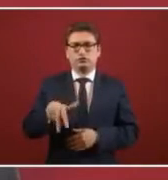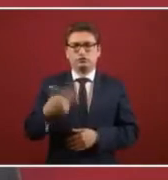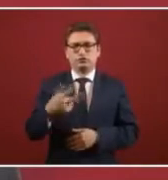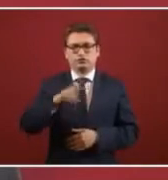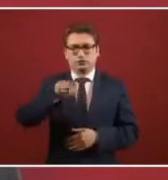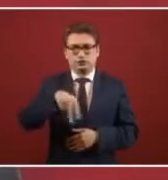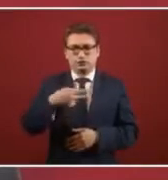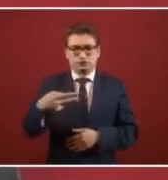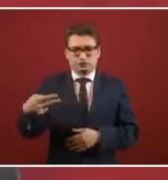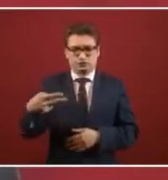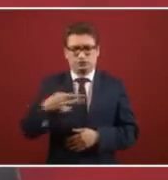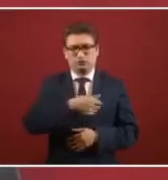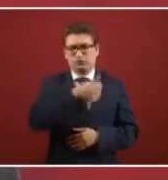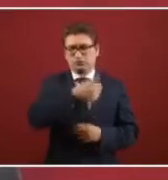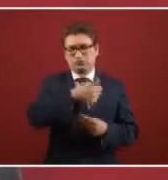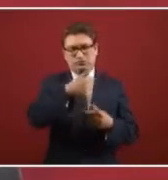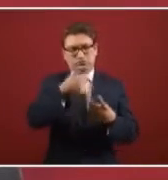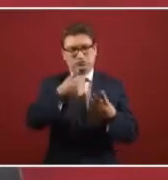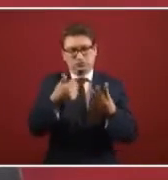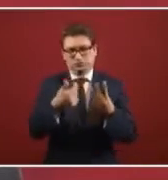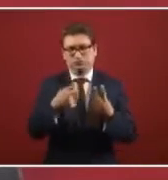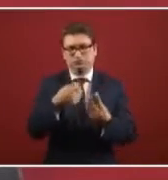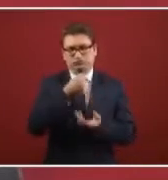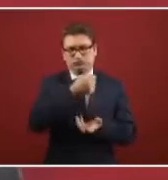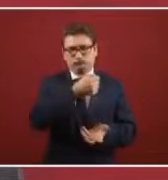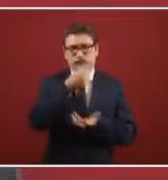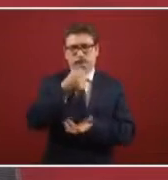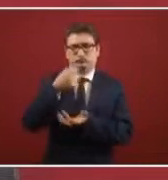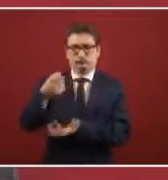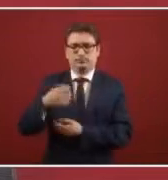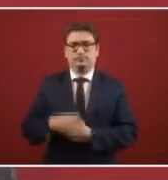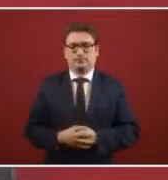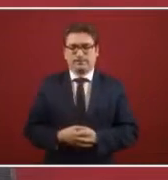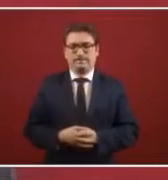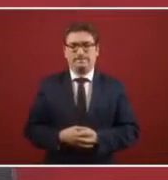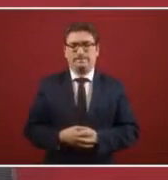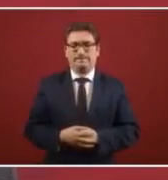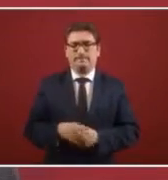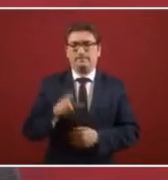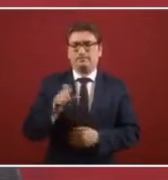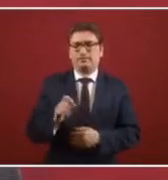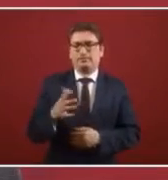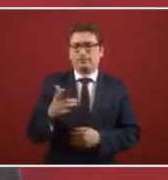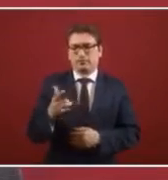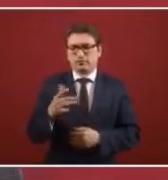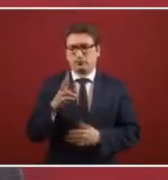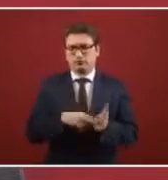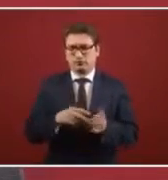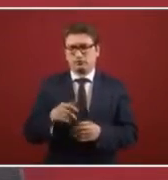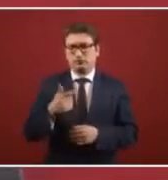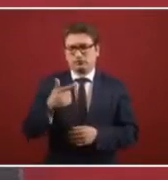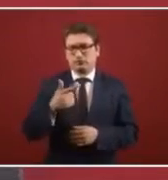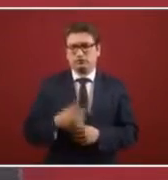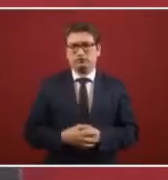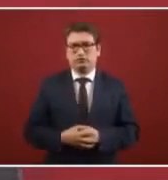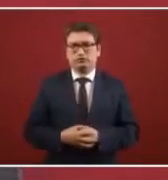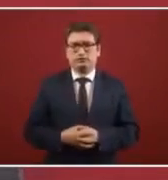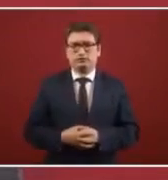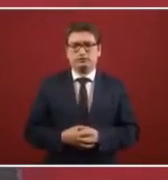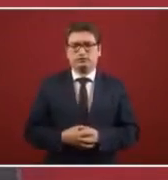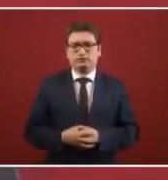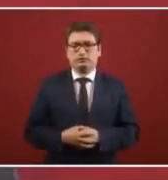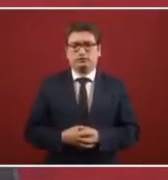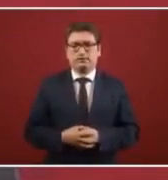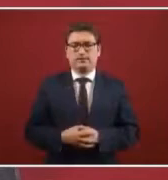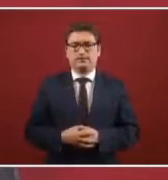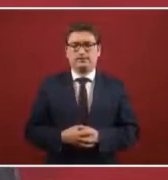euros para cada una de las tres euro instituciones. for each Entonces, 3 insisto, institutions. el 20 de julio So I del insist 2007 the 20th fueron of July para, was lo que